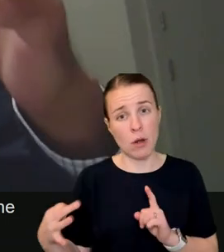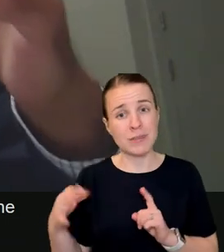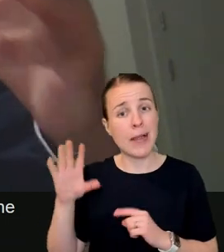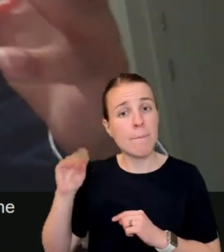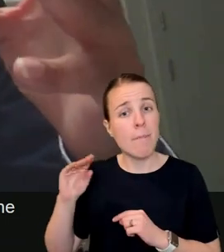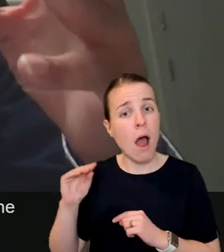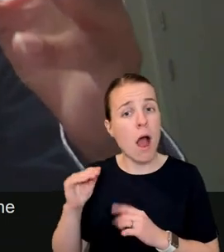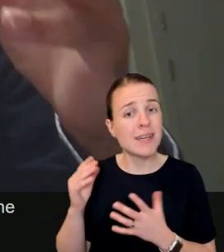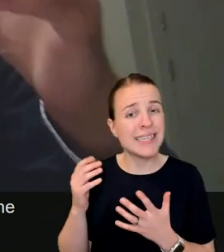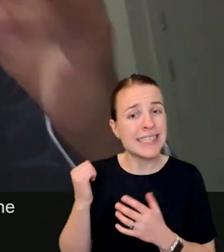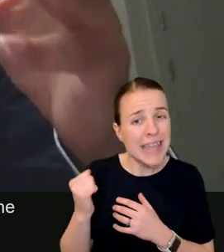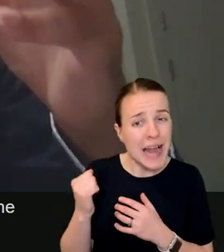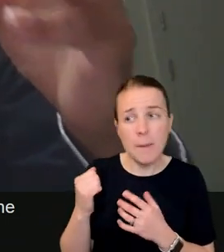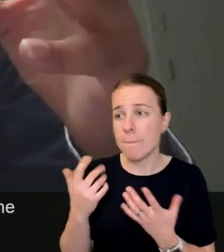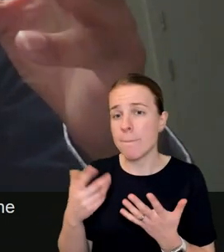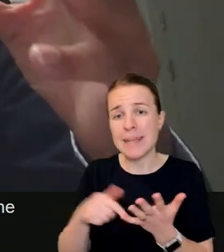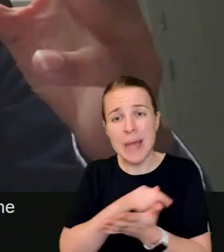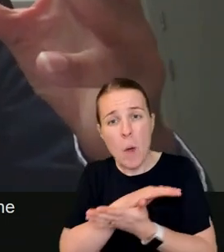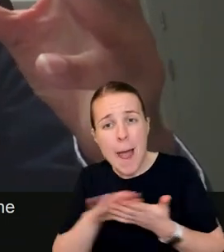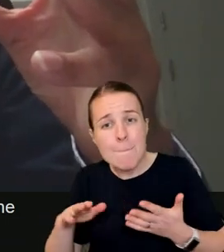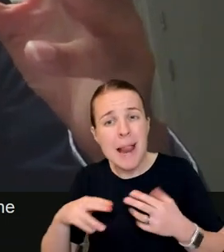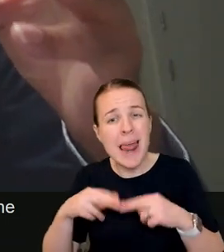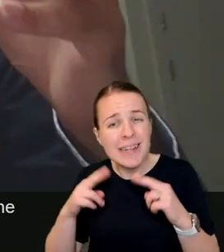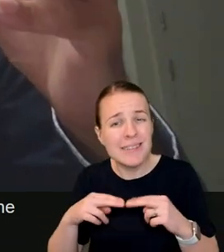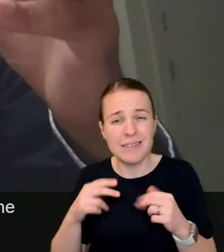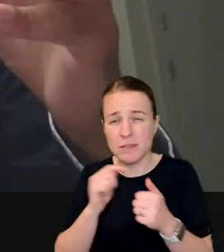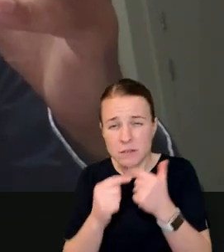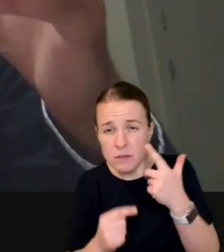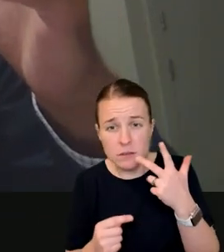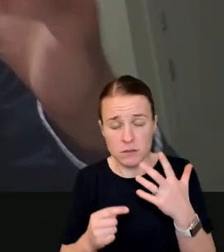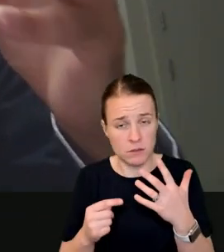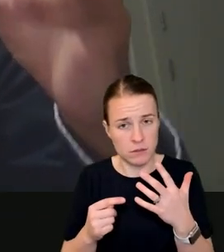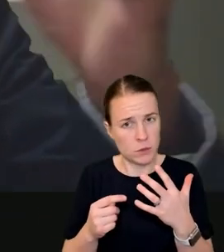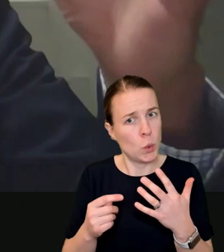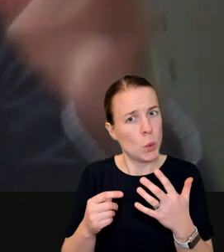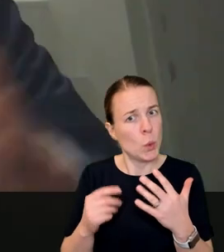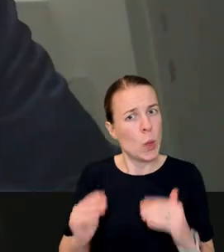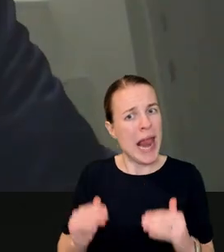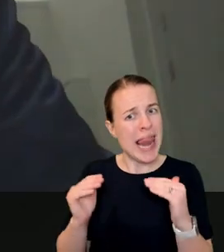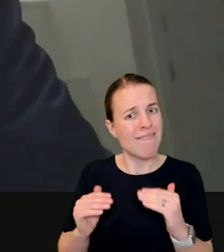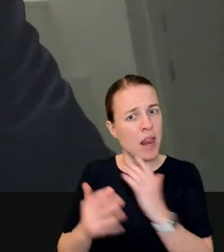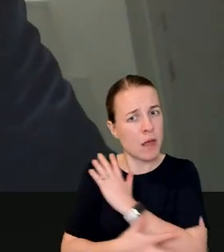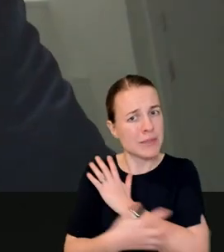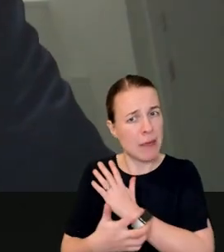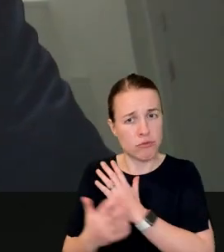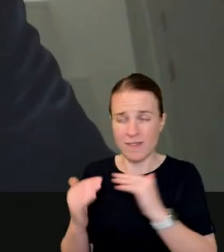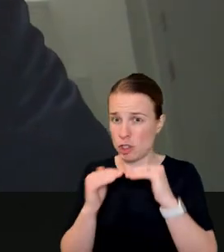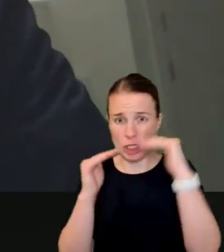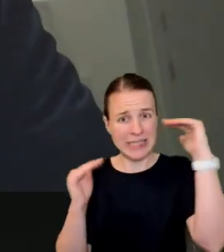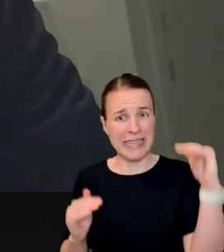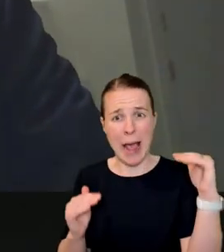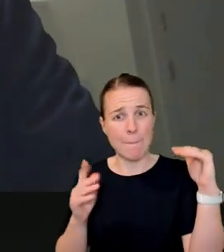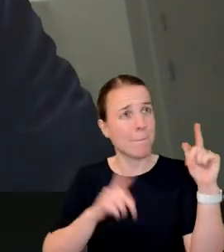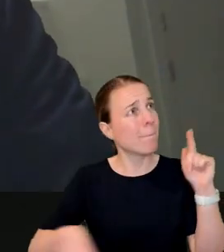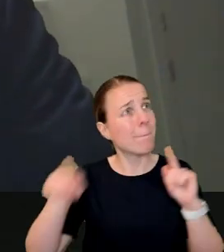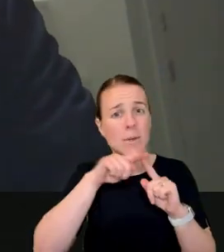Hamlets and Newham, have got levels of poverty deprivation on a par with many areas in the north.